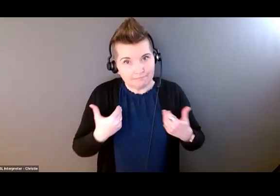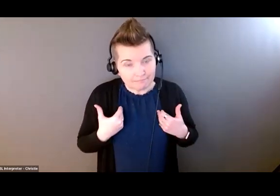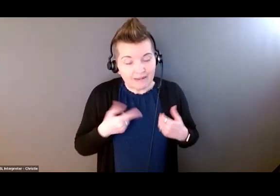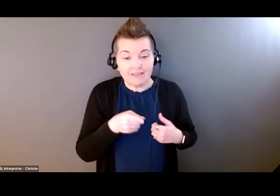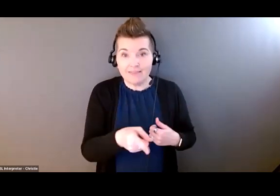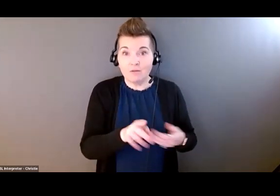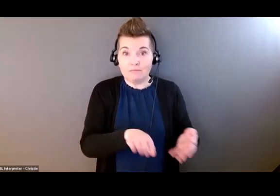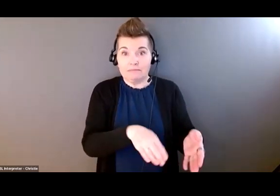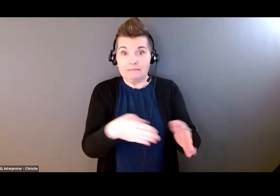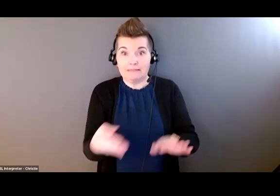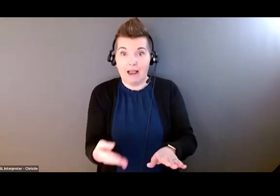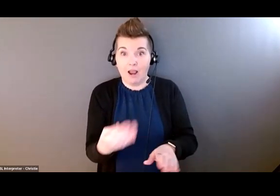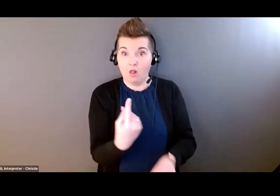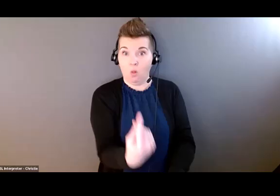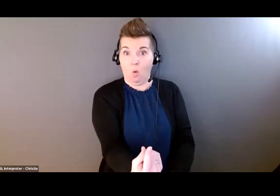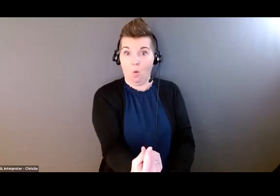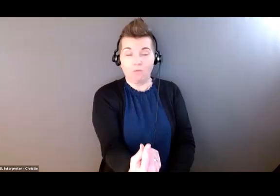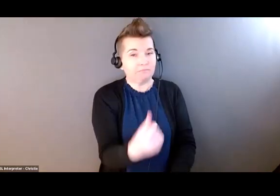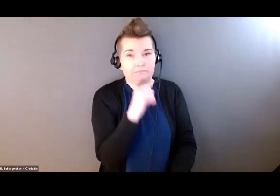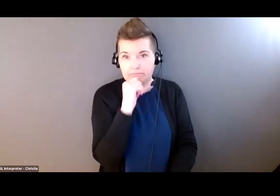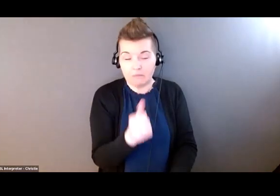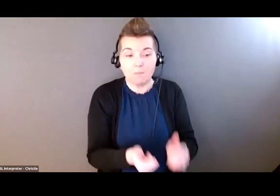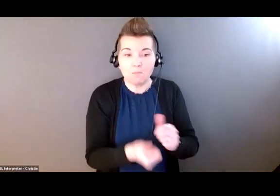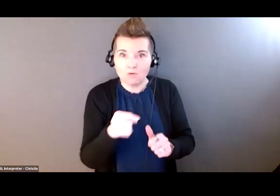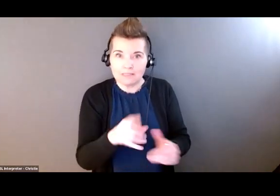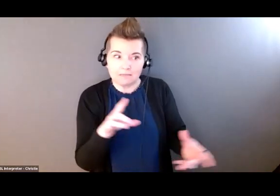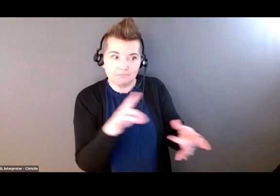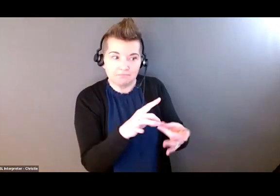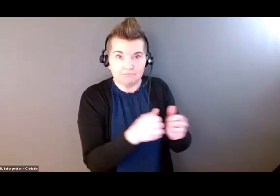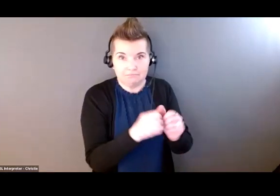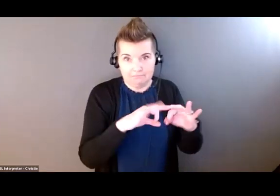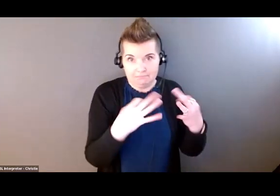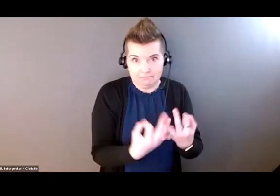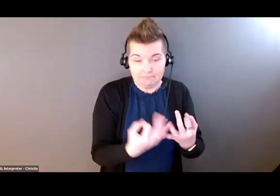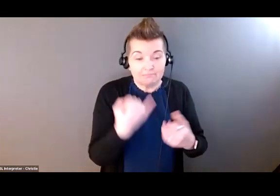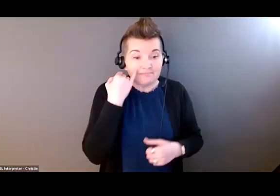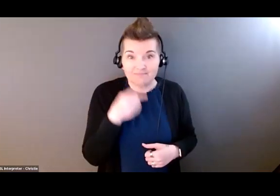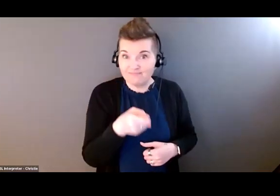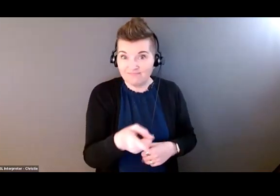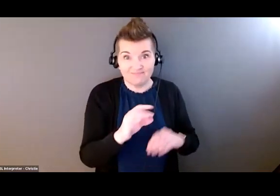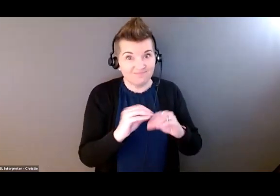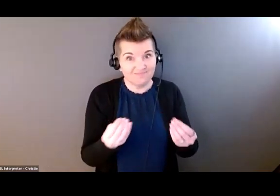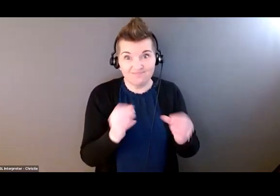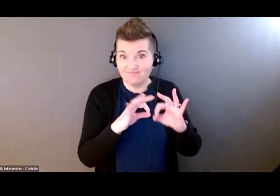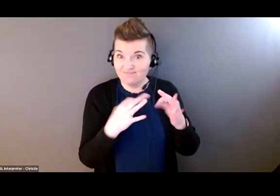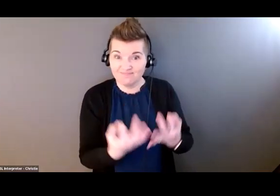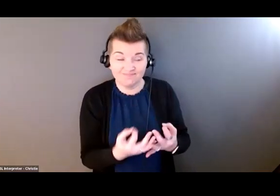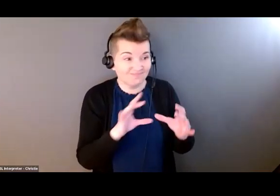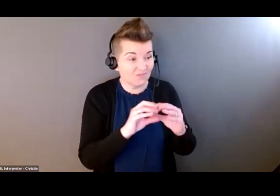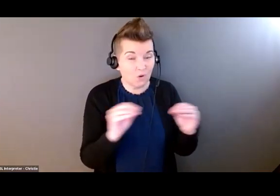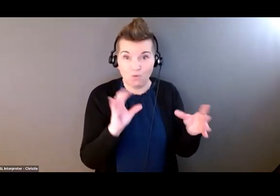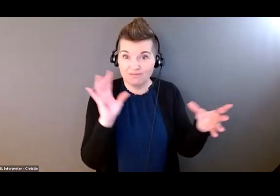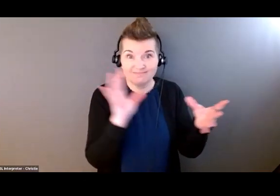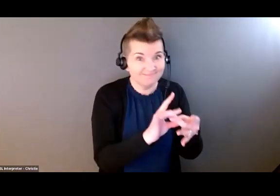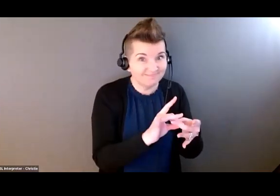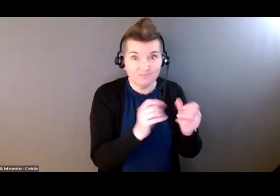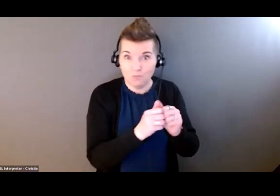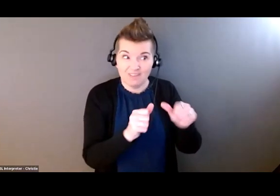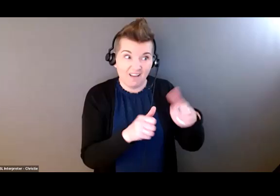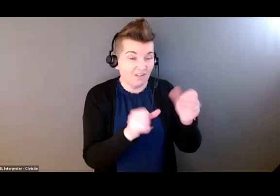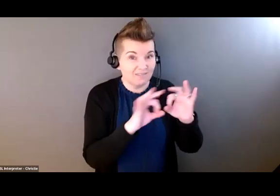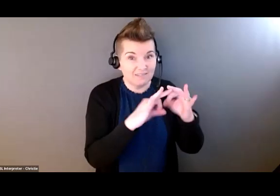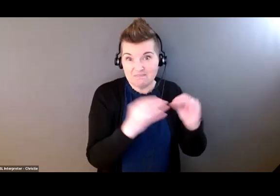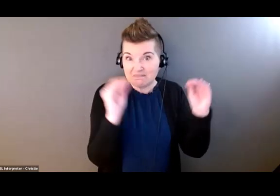life. No one has to die alone at George's House, so most will be reconnected with loved ones, and in rare cases that